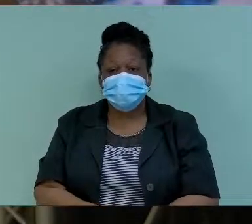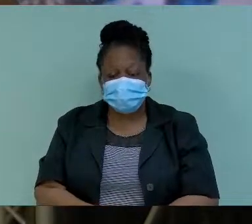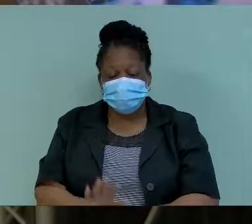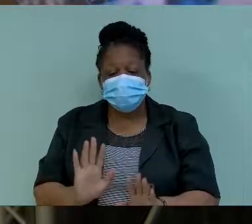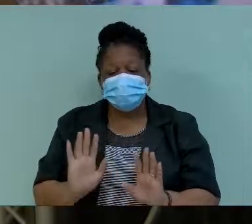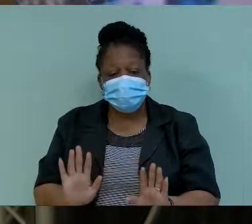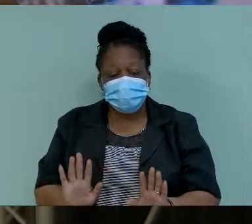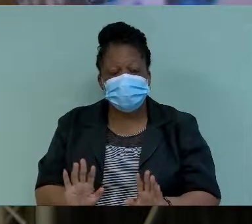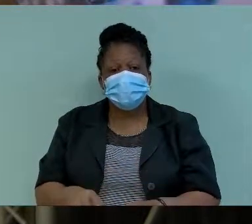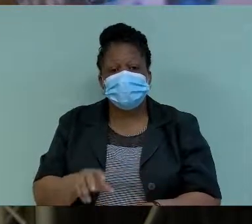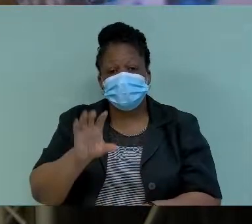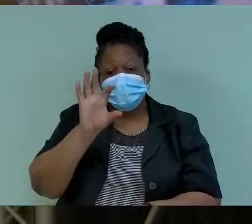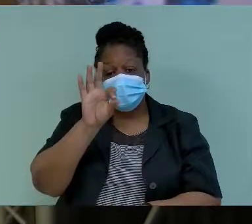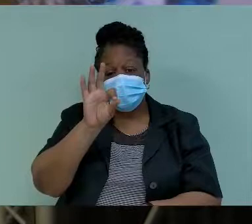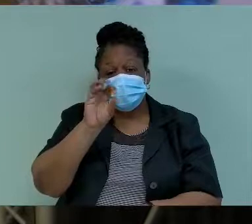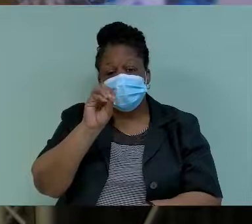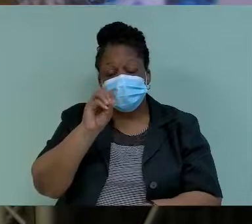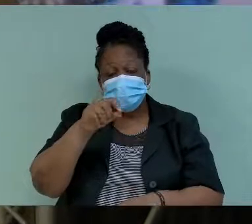be 90 minutes.